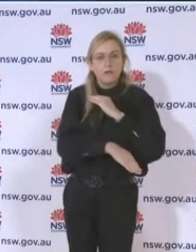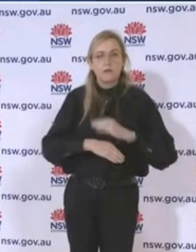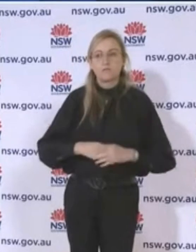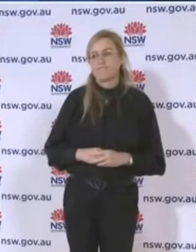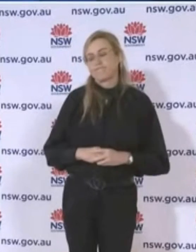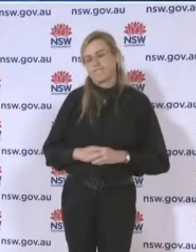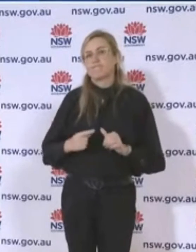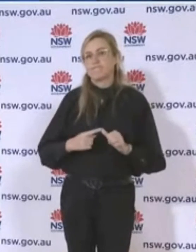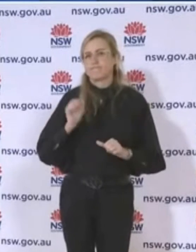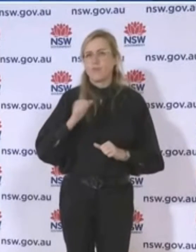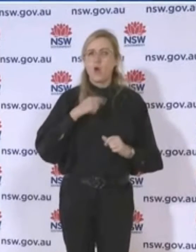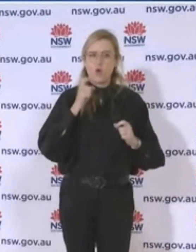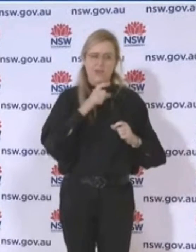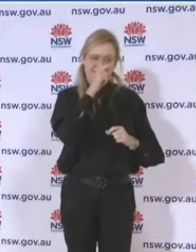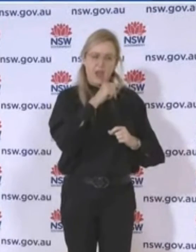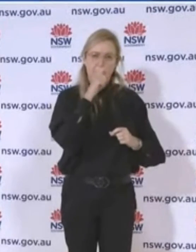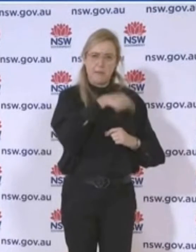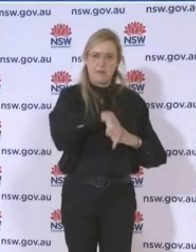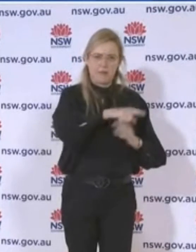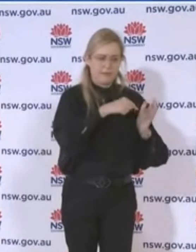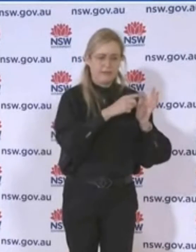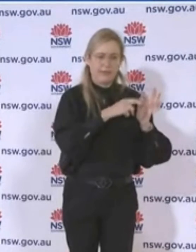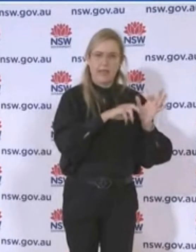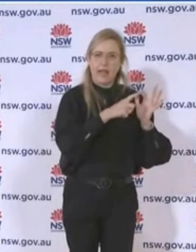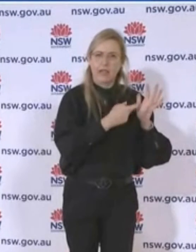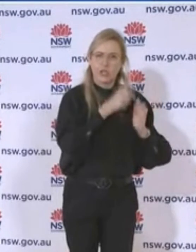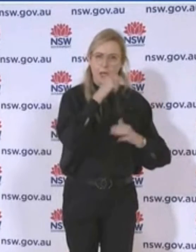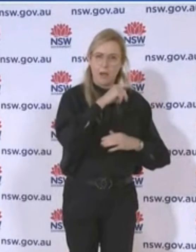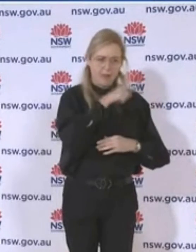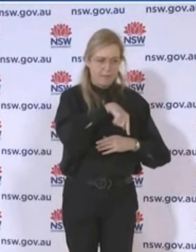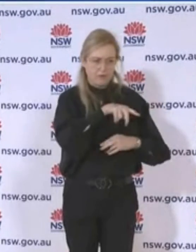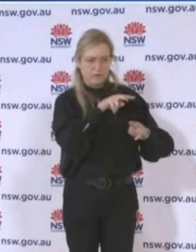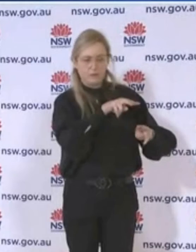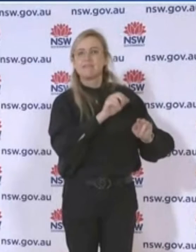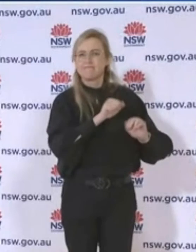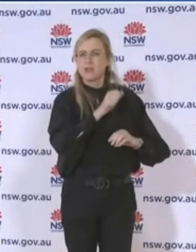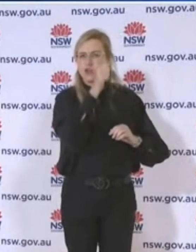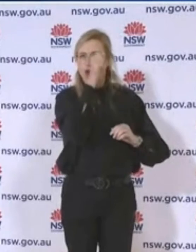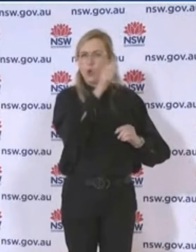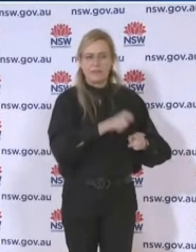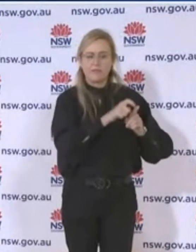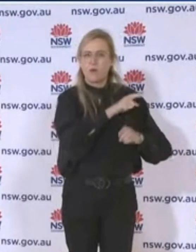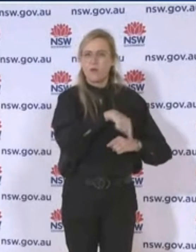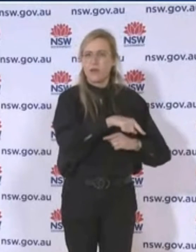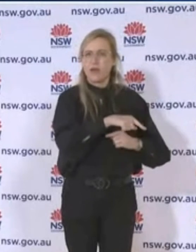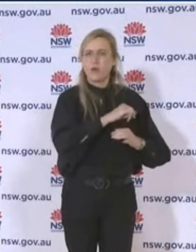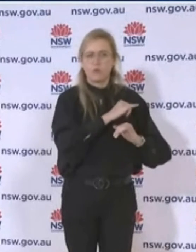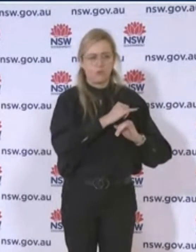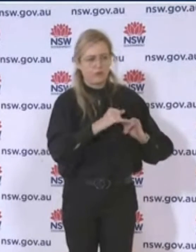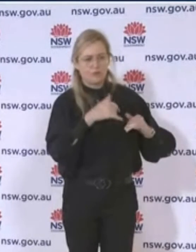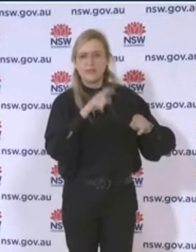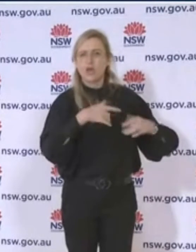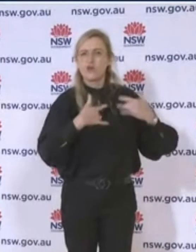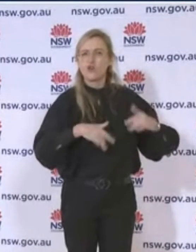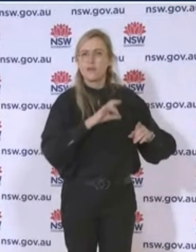young people. And that's why New South Wales has always taken, or tried to take a balanced approach. Yes, public, whenever